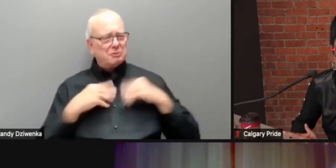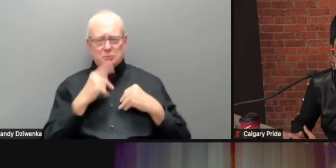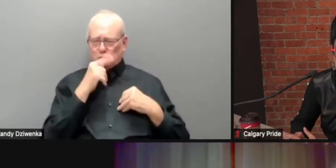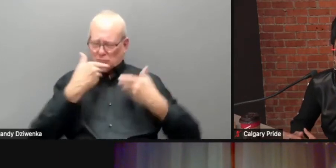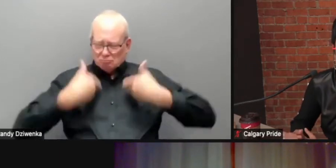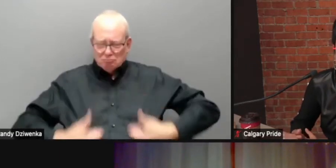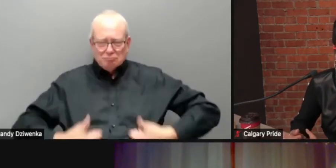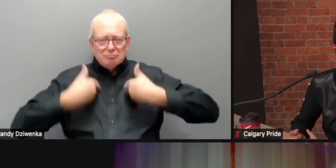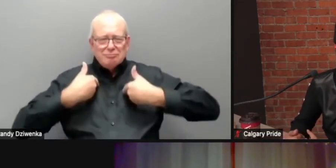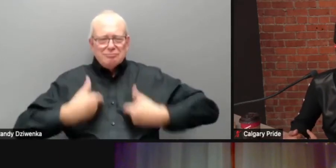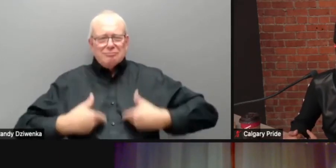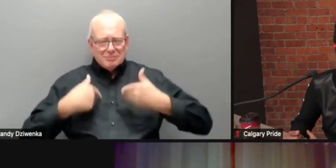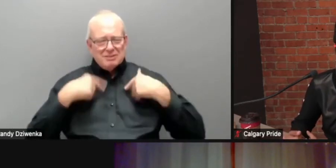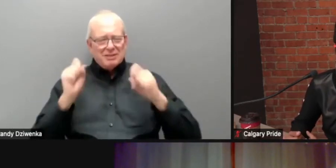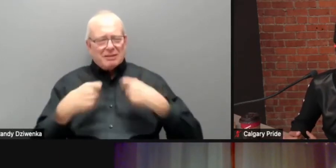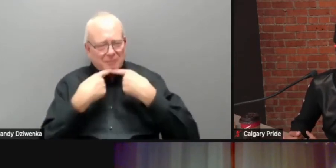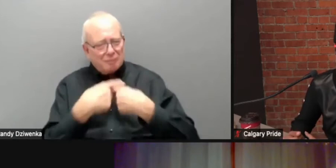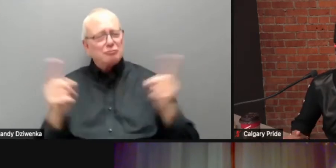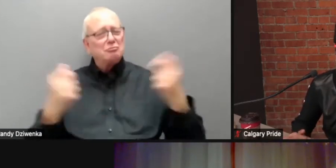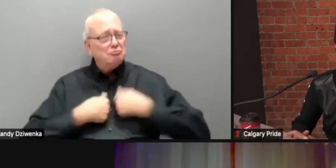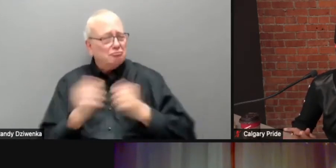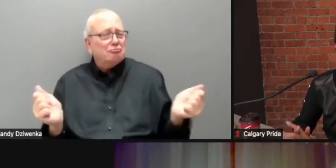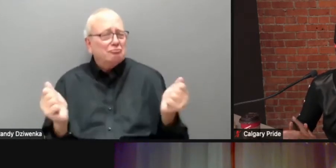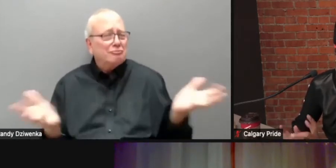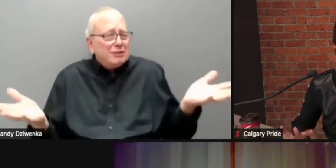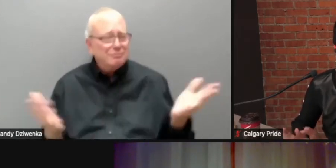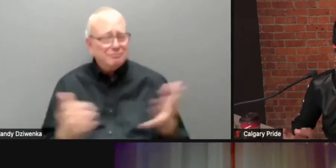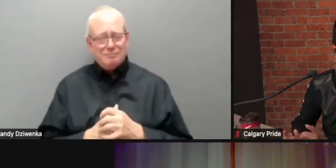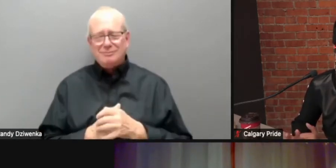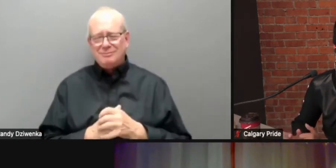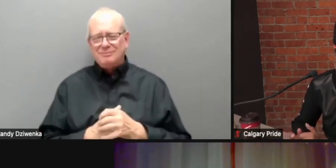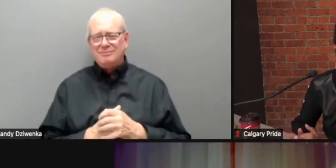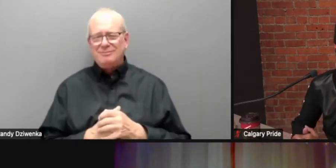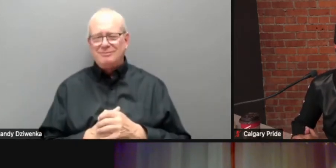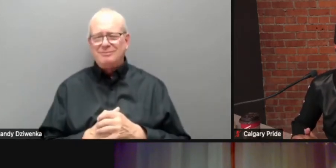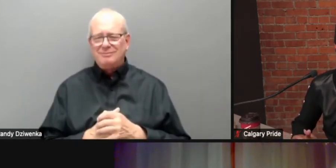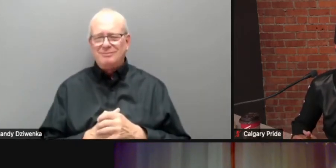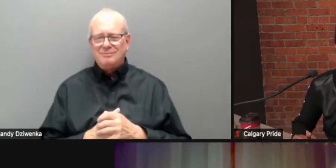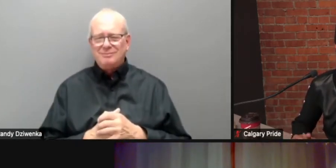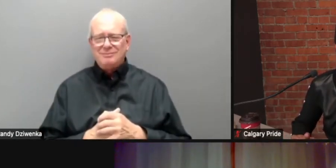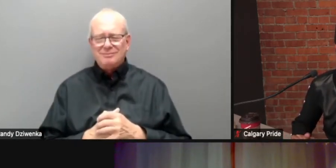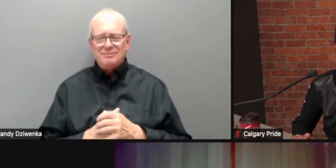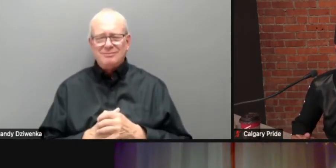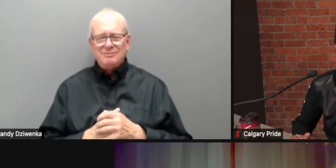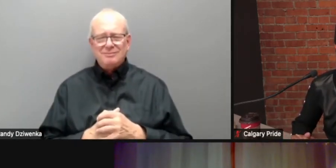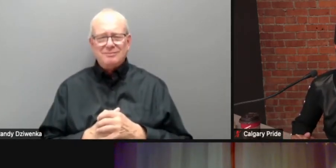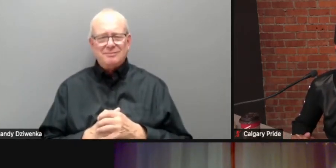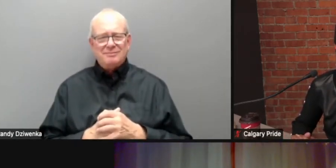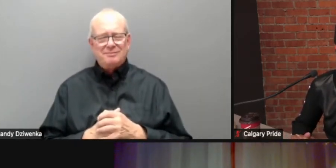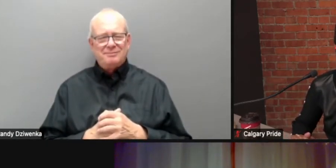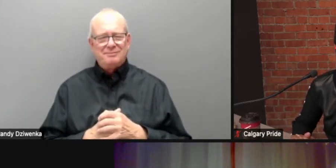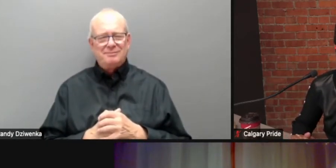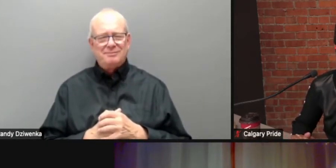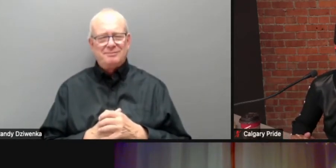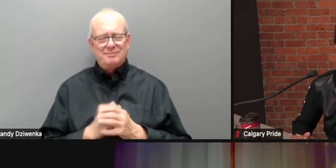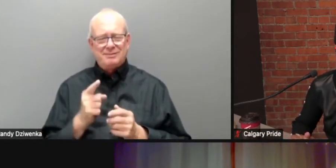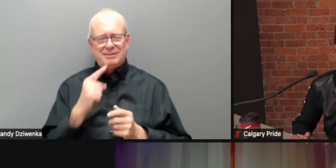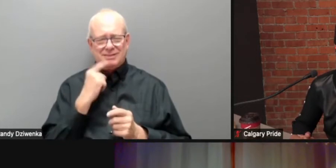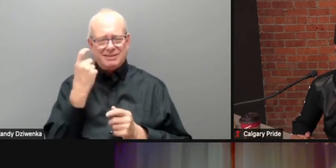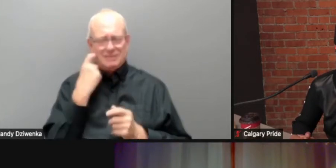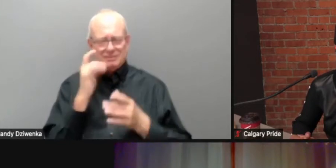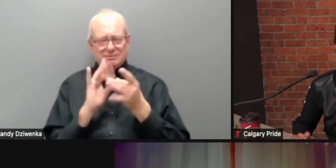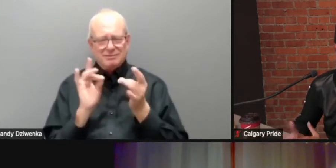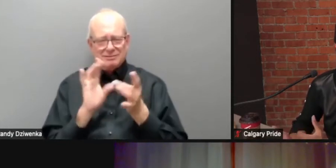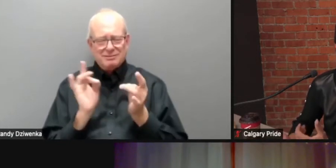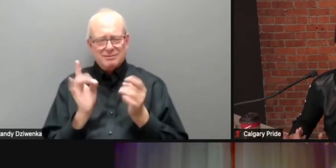easier to come out to elders. You also speak of an important point about, Lavina, when you were speaking about